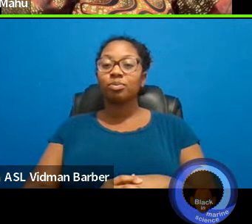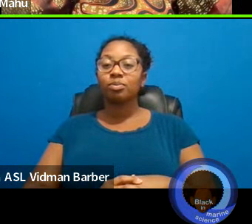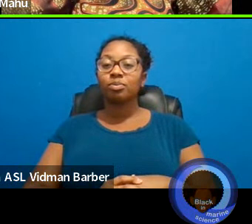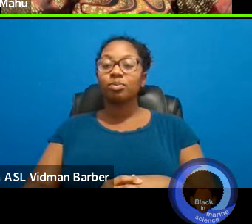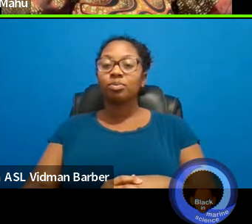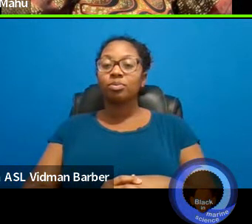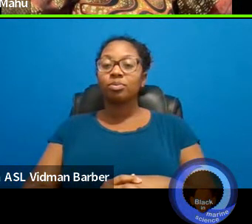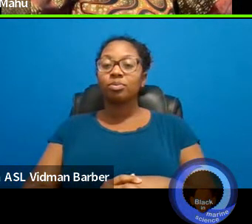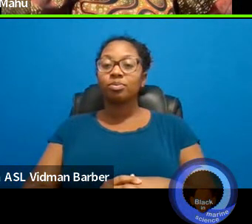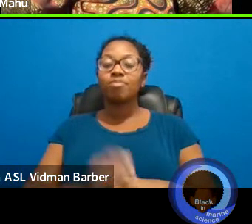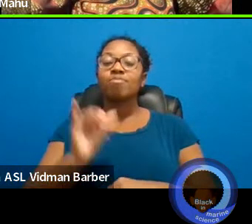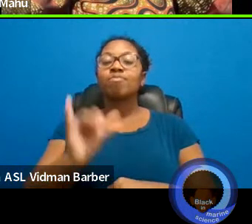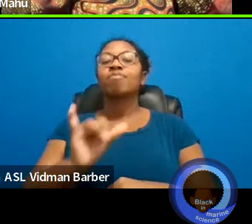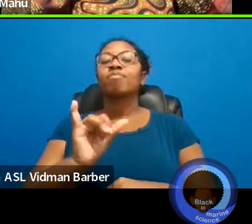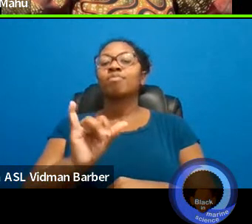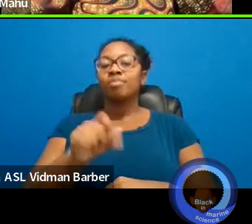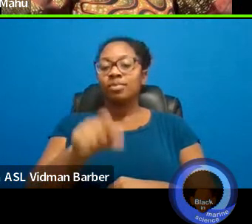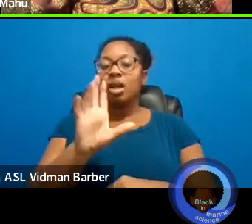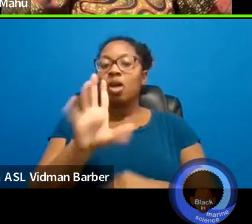application process.